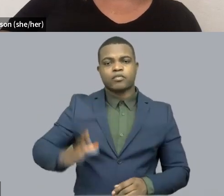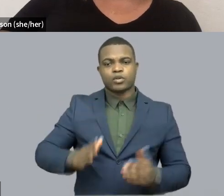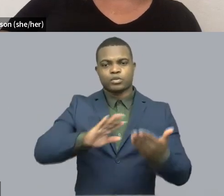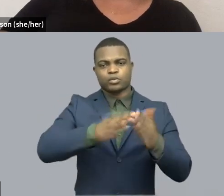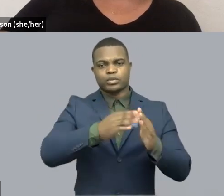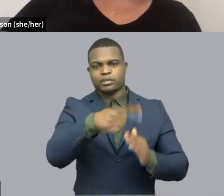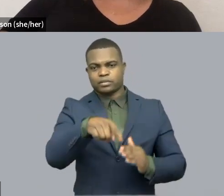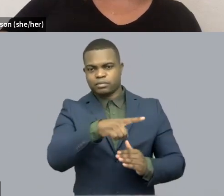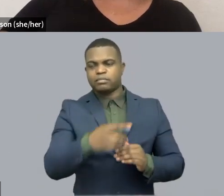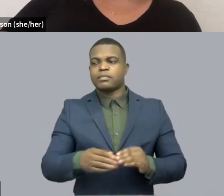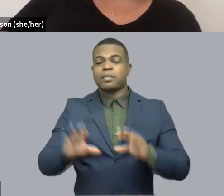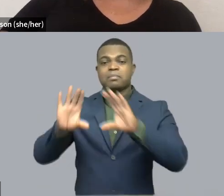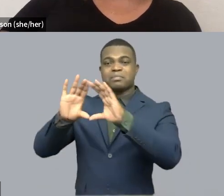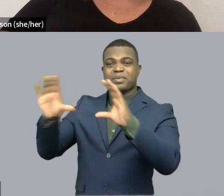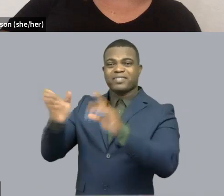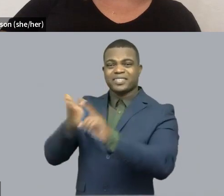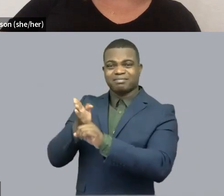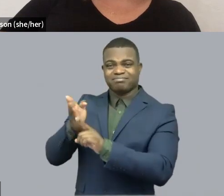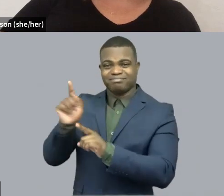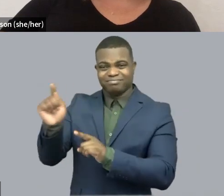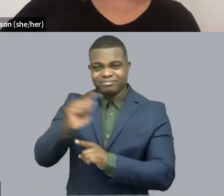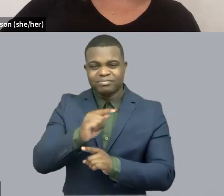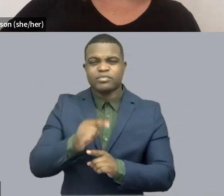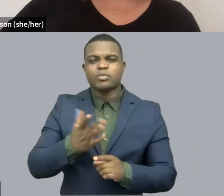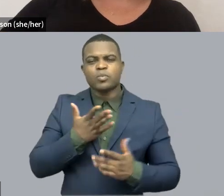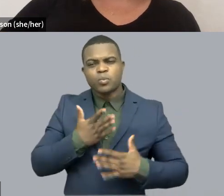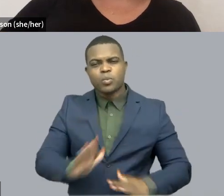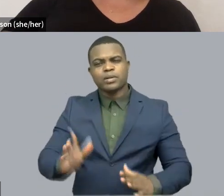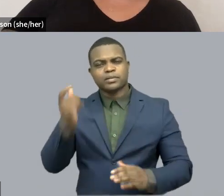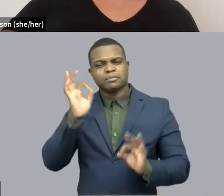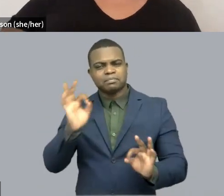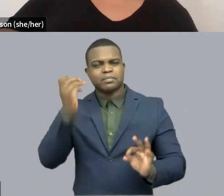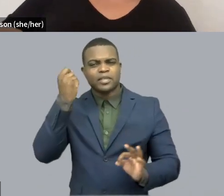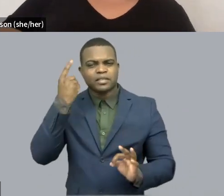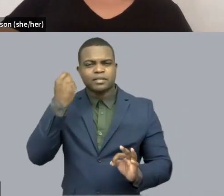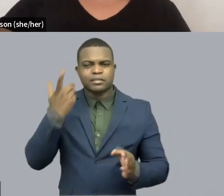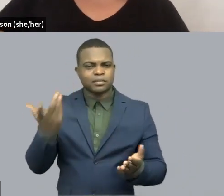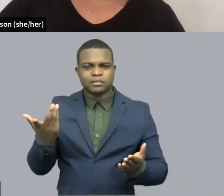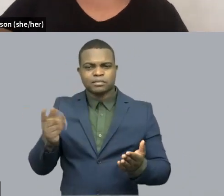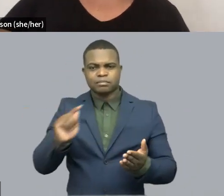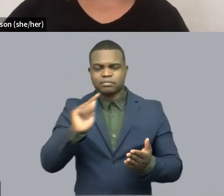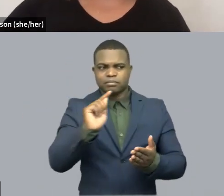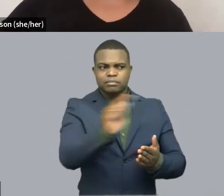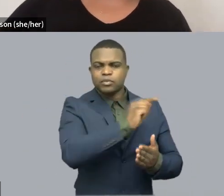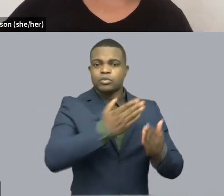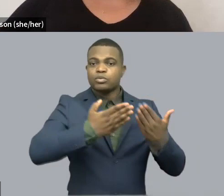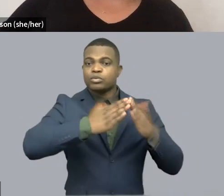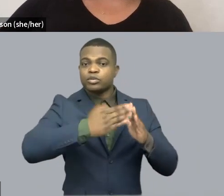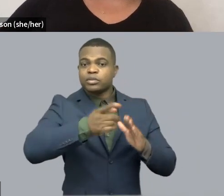spyware market, and support the policymakers in understanding. One of the roles that I think the civil society can